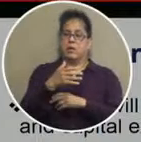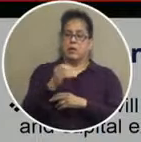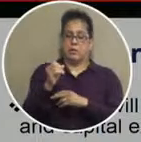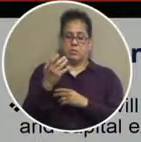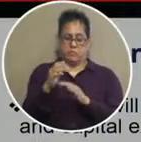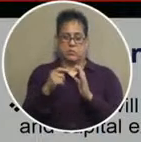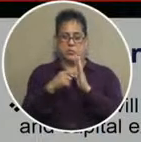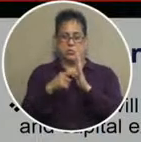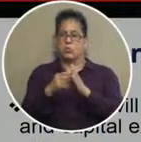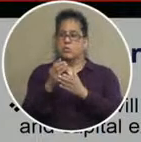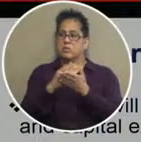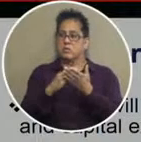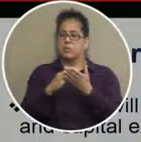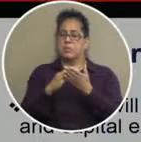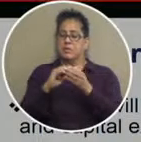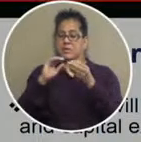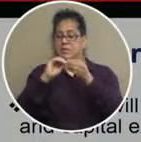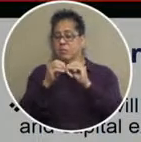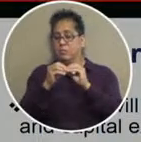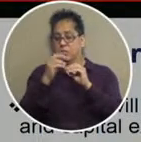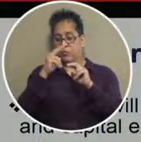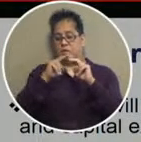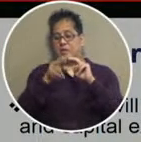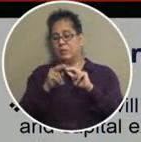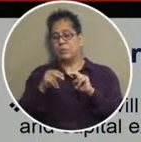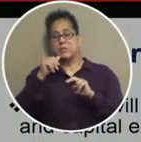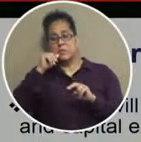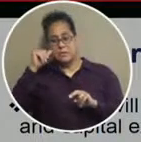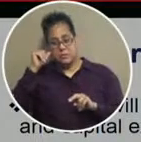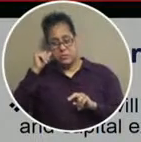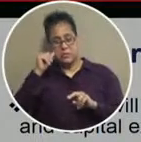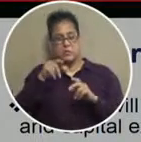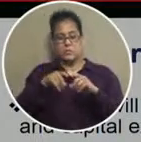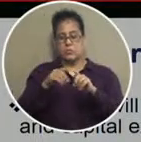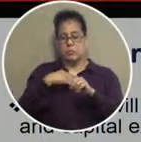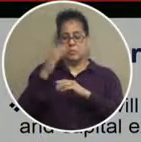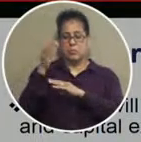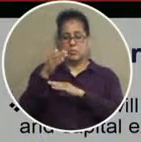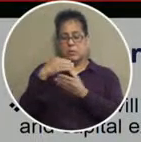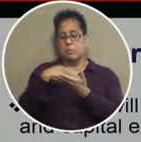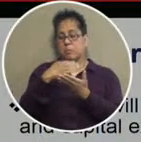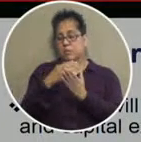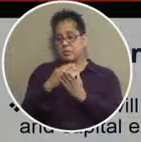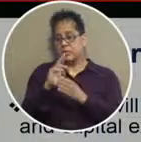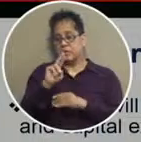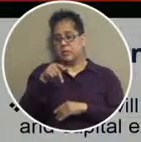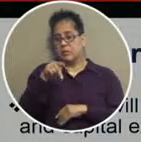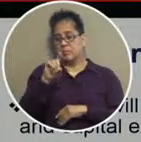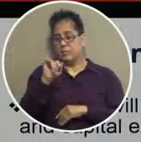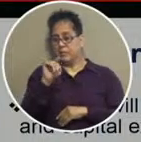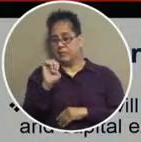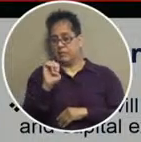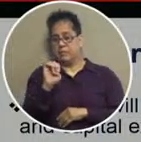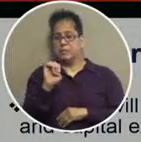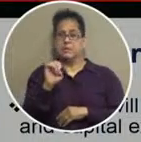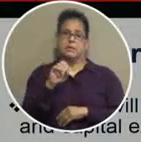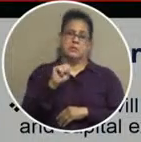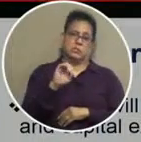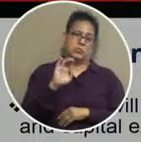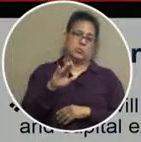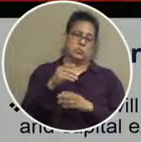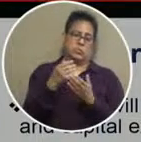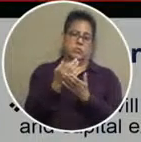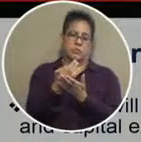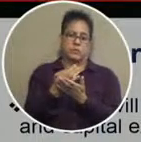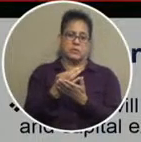showed you some of the ridership numbers that we're seeing as far as decreases yesterday during the presentation and that budget update. So those funds are going to be